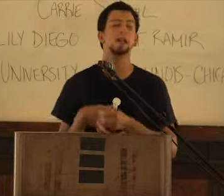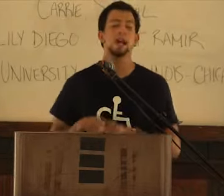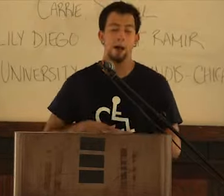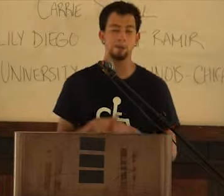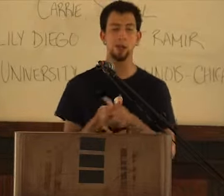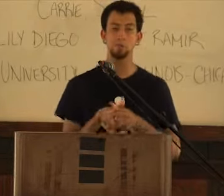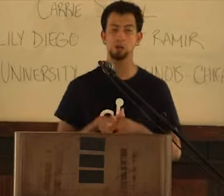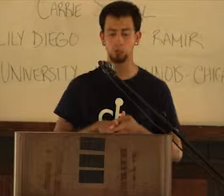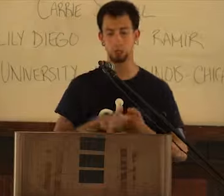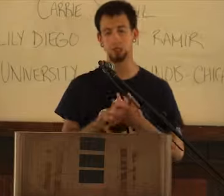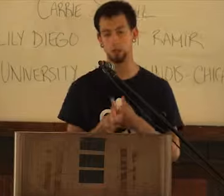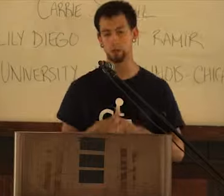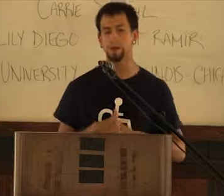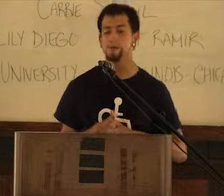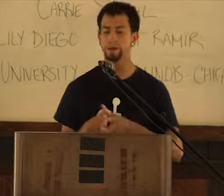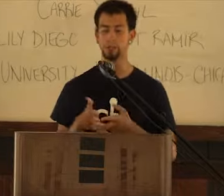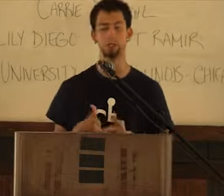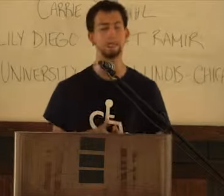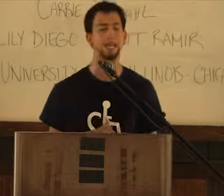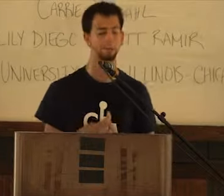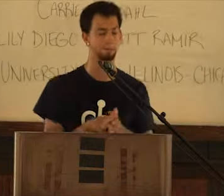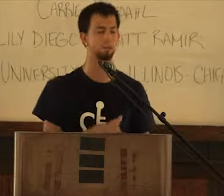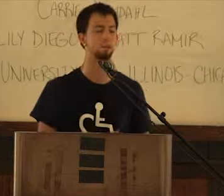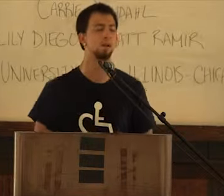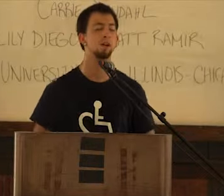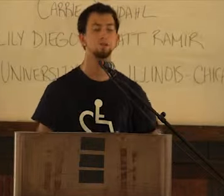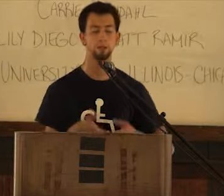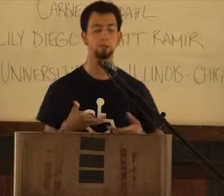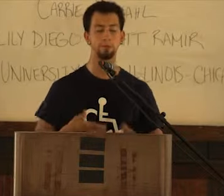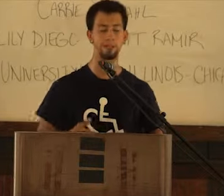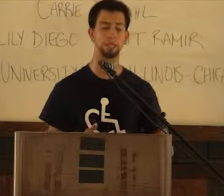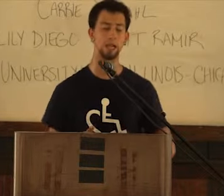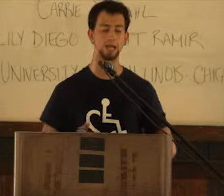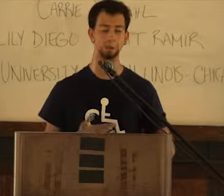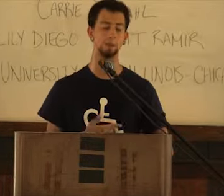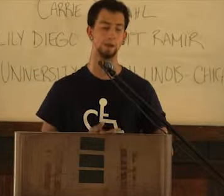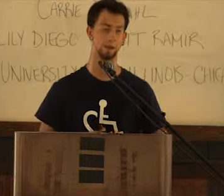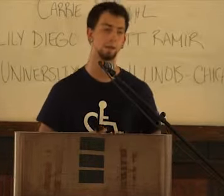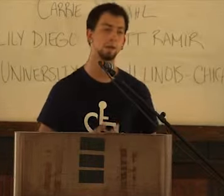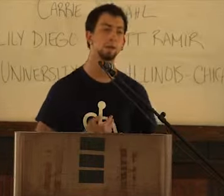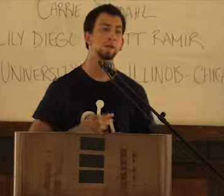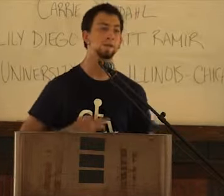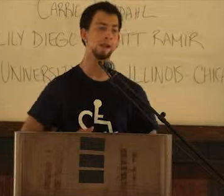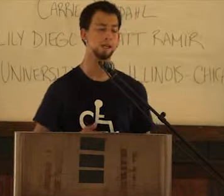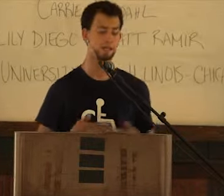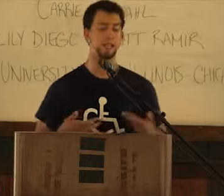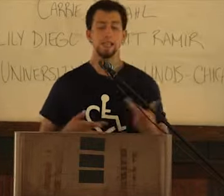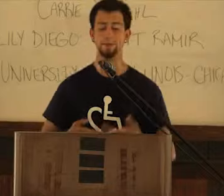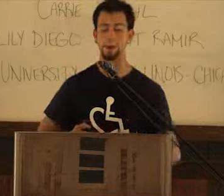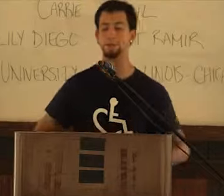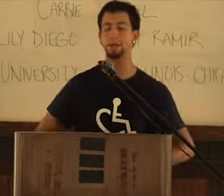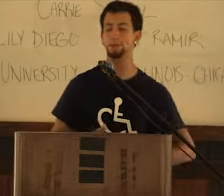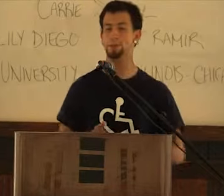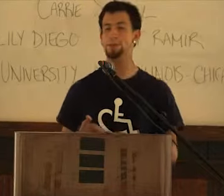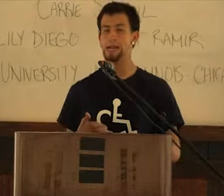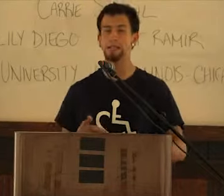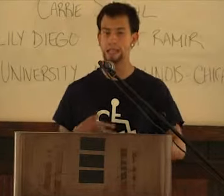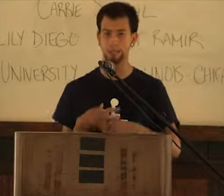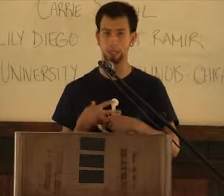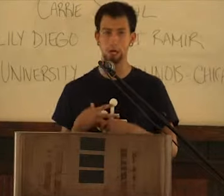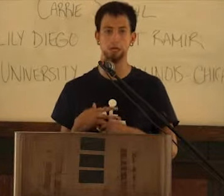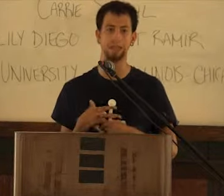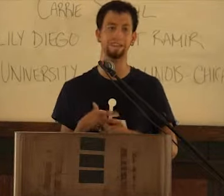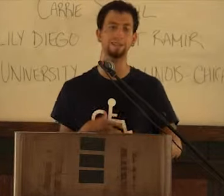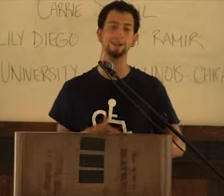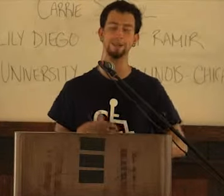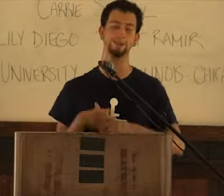heart have become a cornerstone for a new team, where the points are not the point, because the memories we create